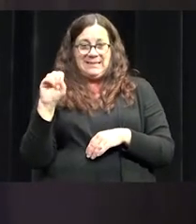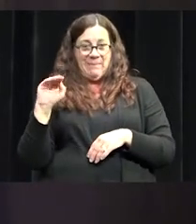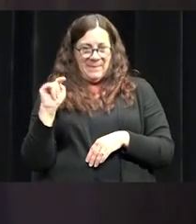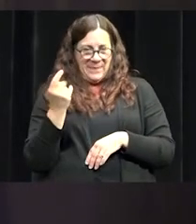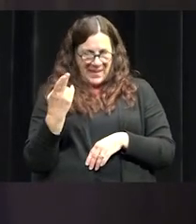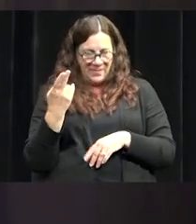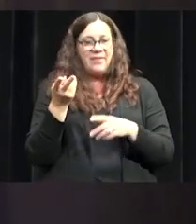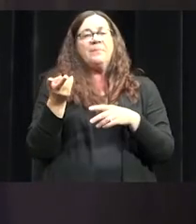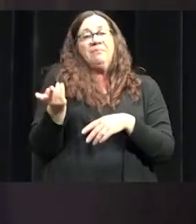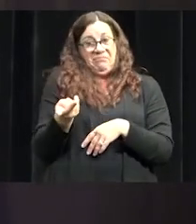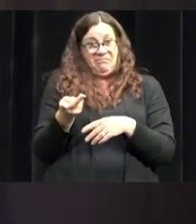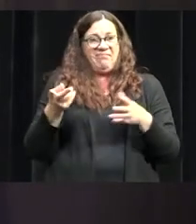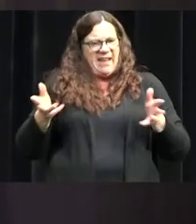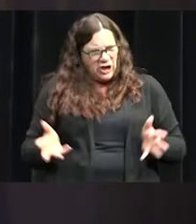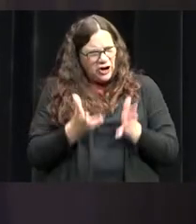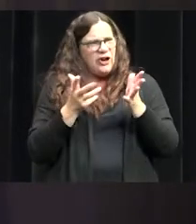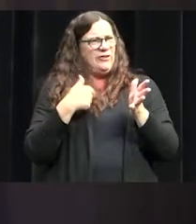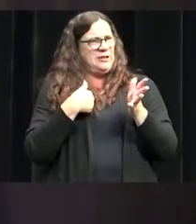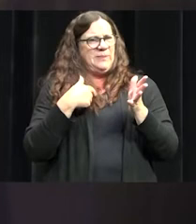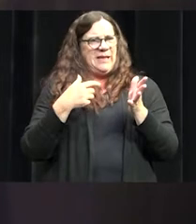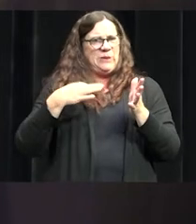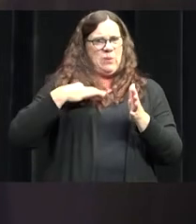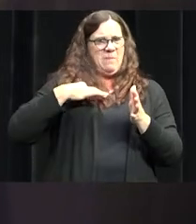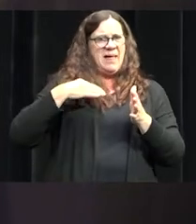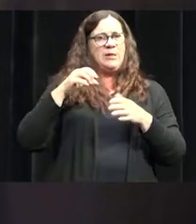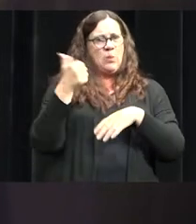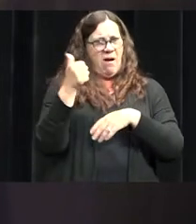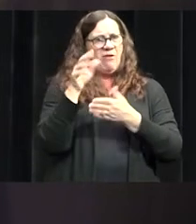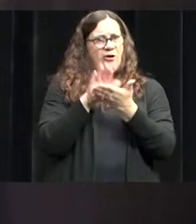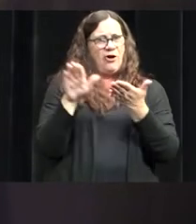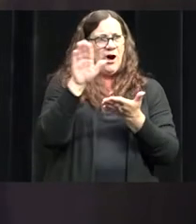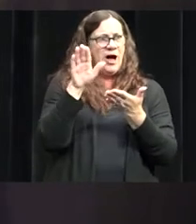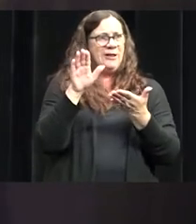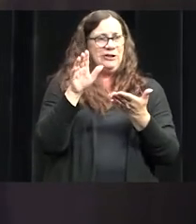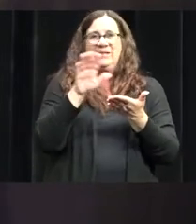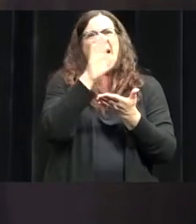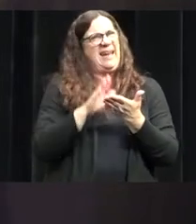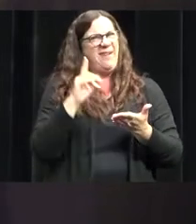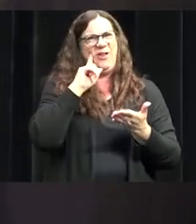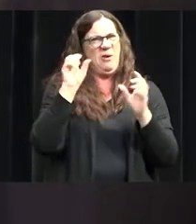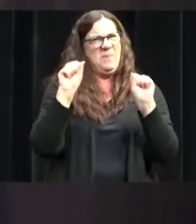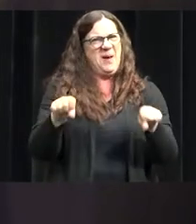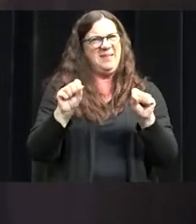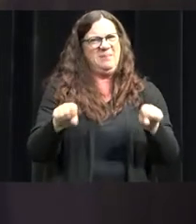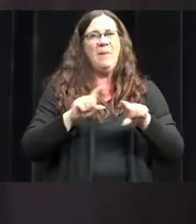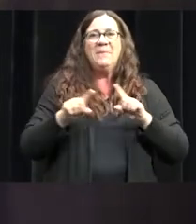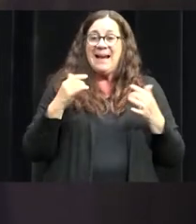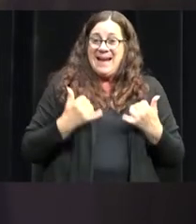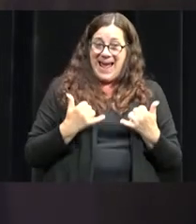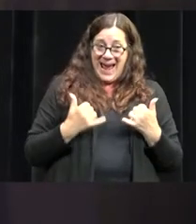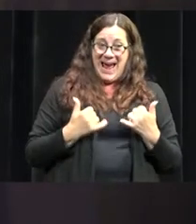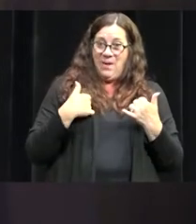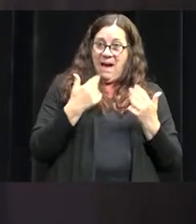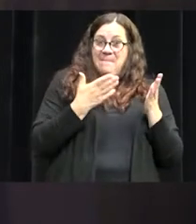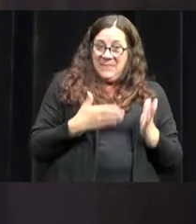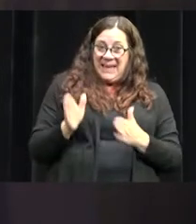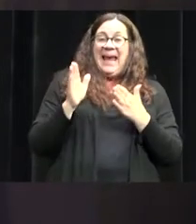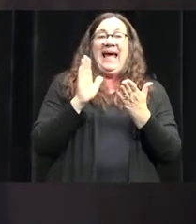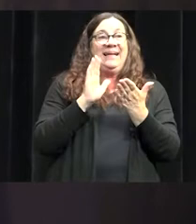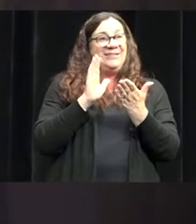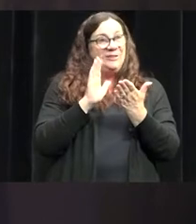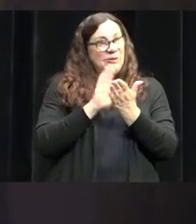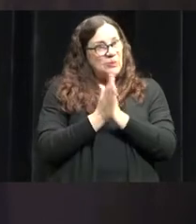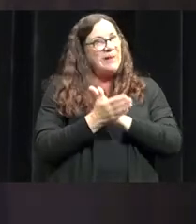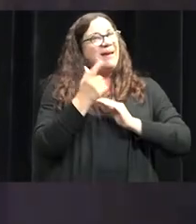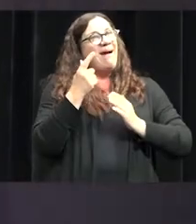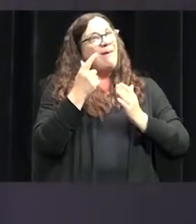dreamed i'd be a candidate for today i plan to do what was suggested to me three years ago become a researcher in the field of